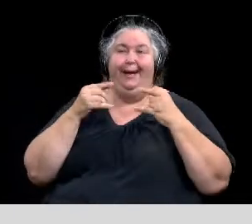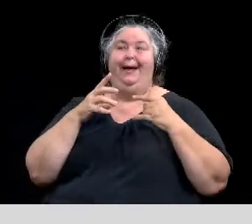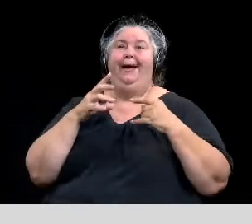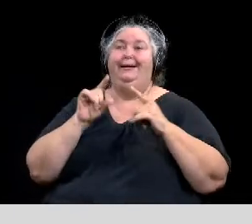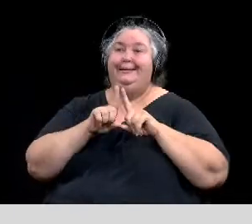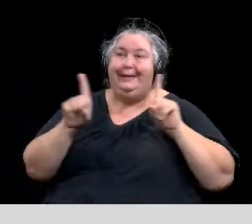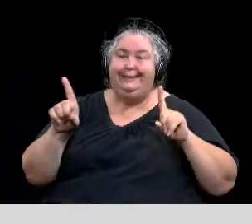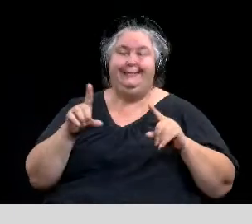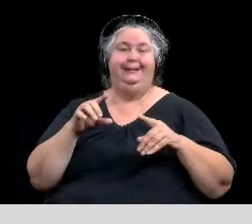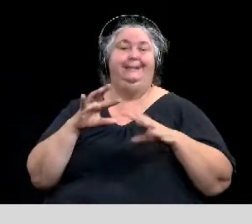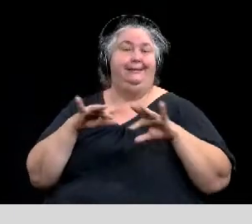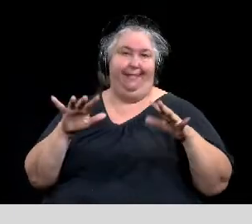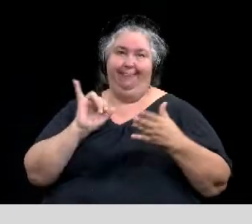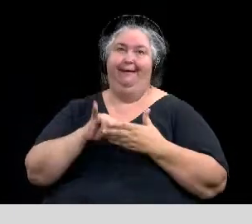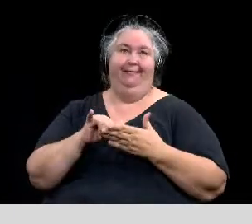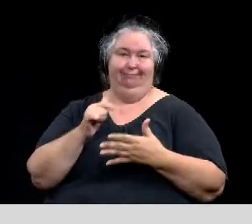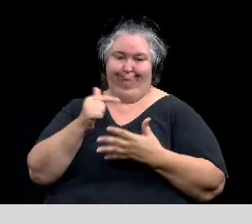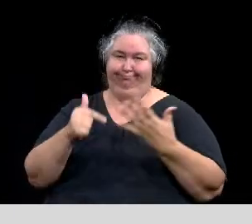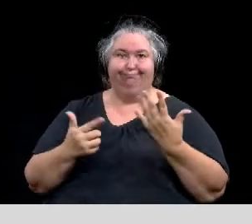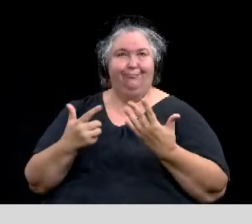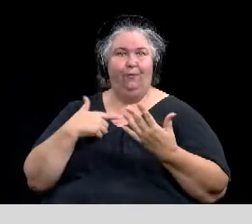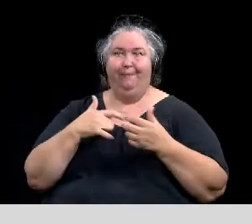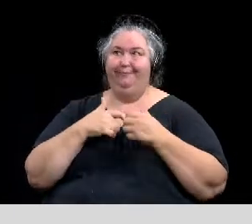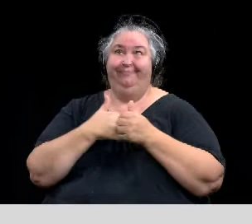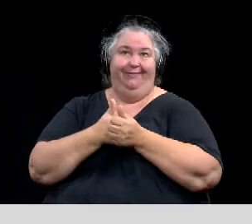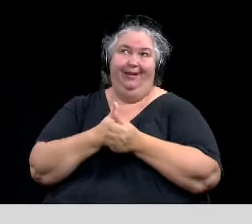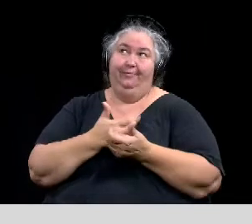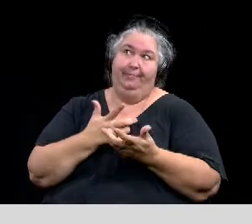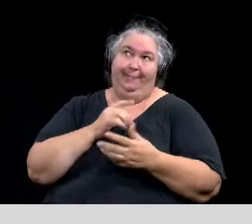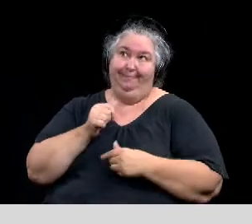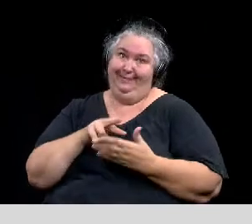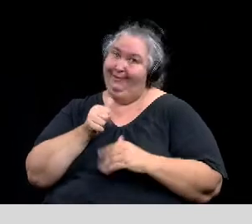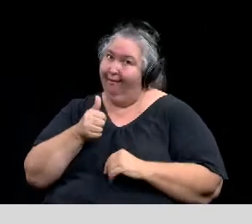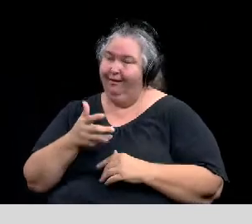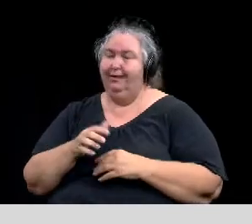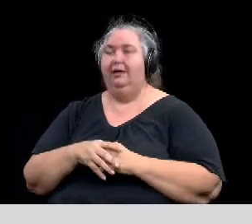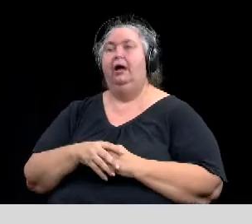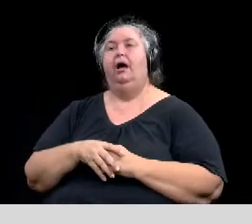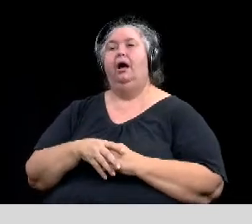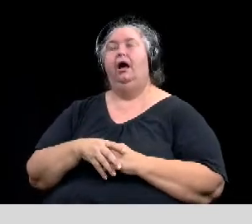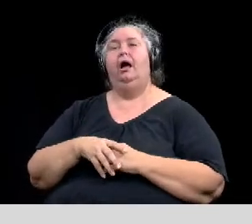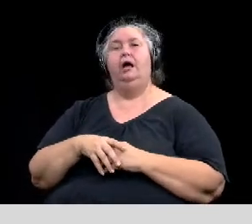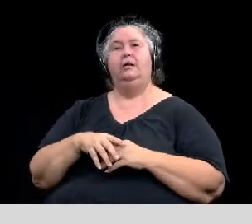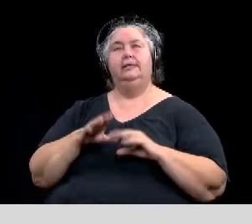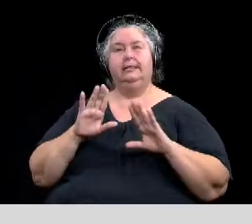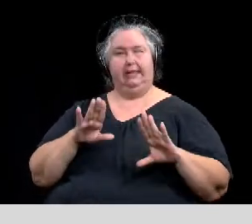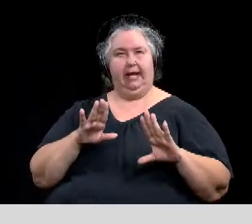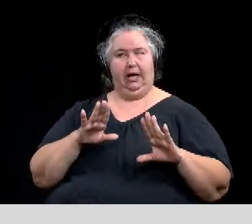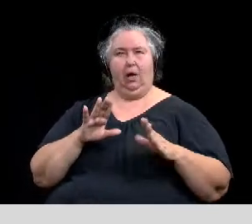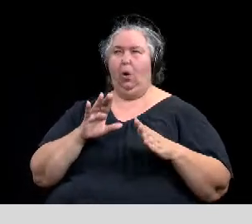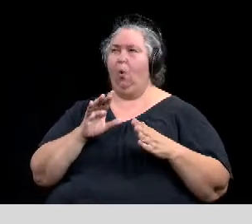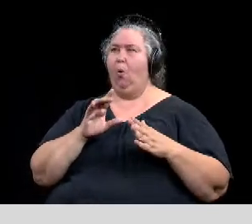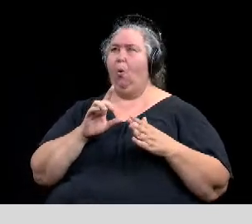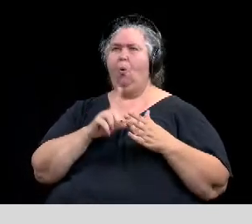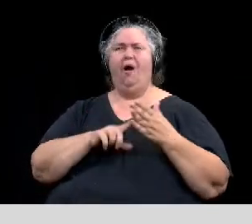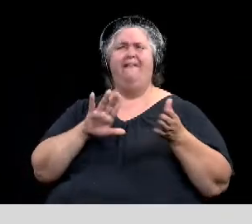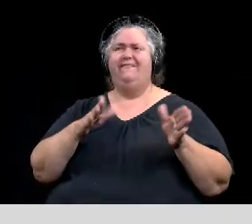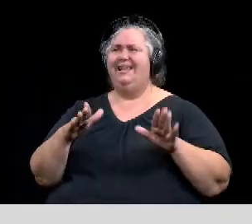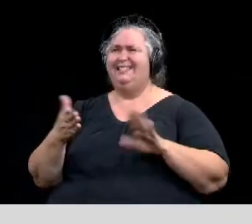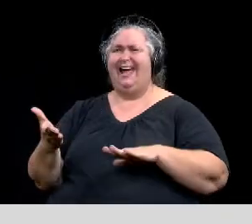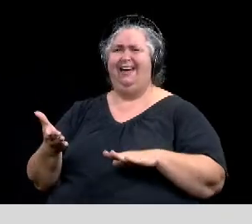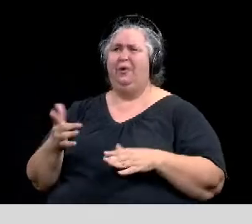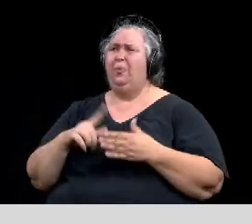So one question that is circulating is, well, what about the fatalities in our community? What are fatalities